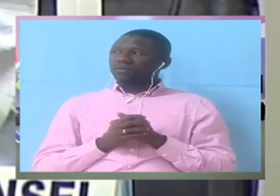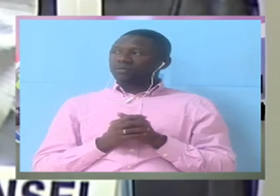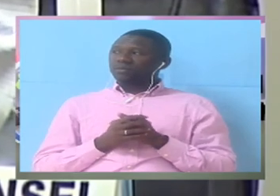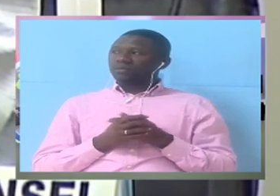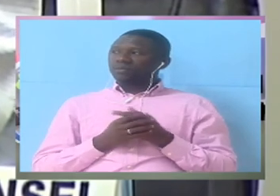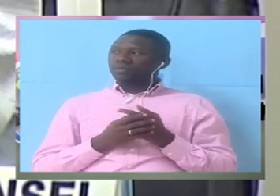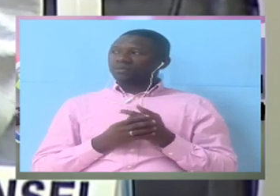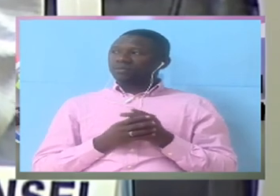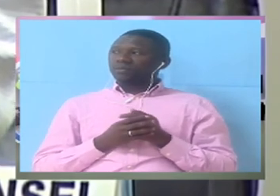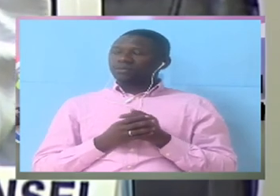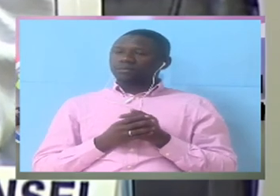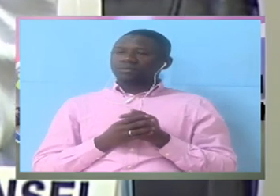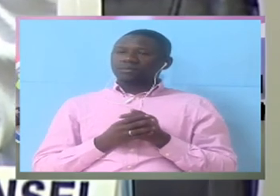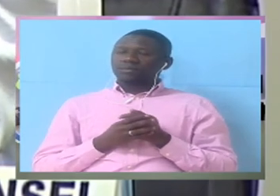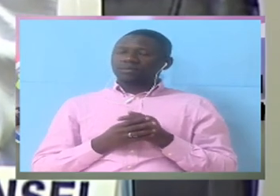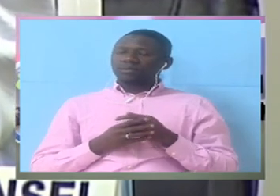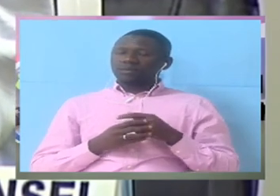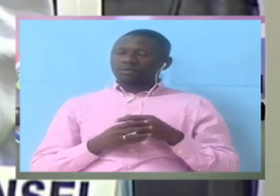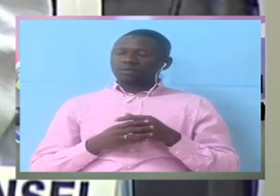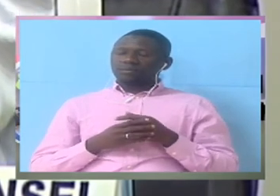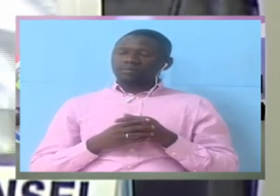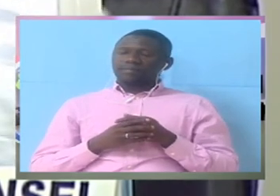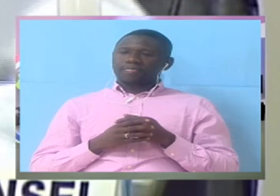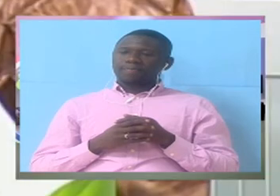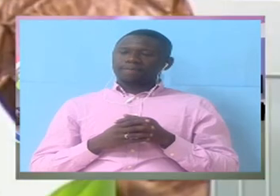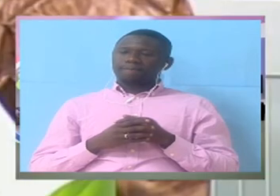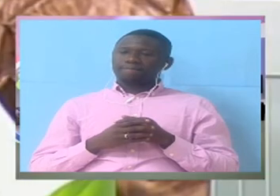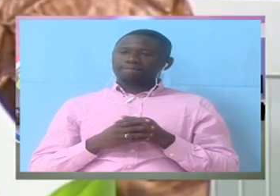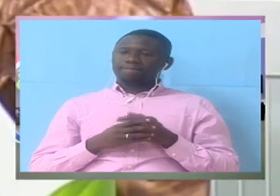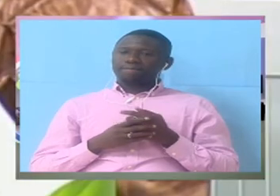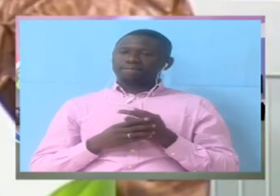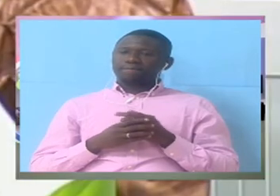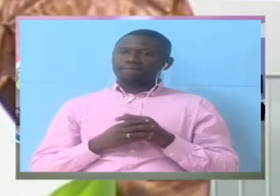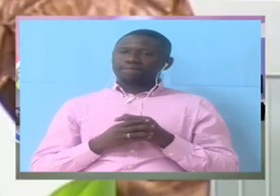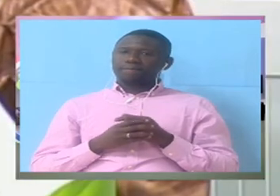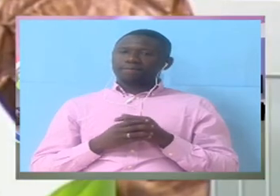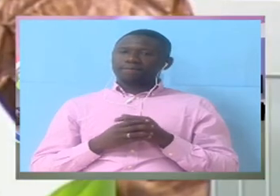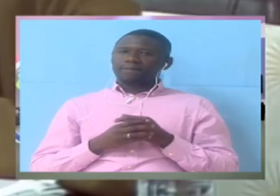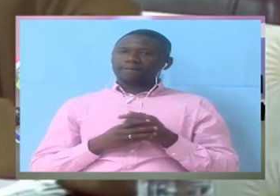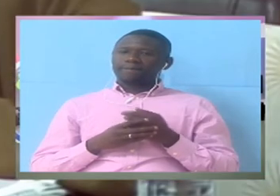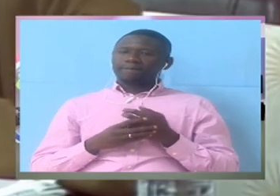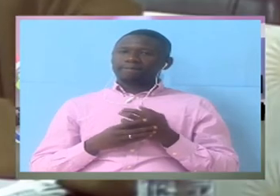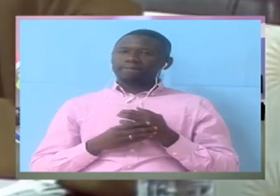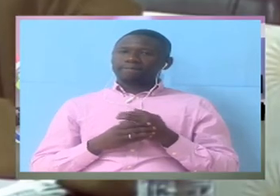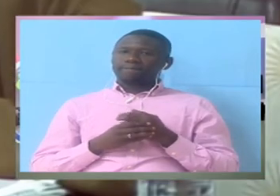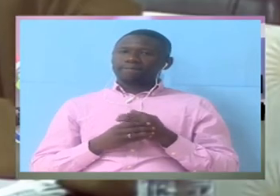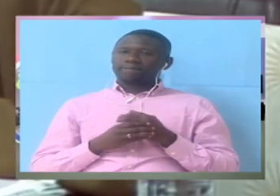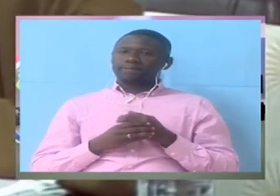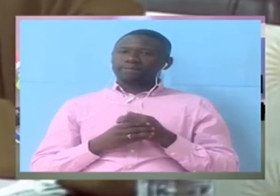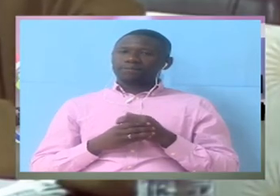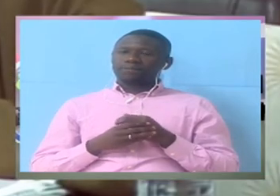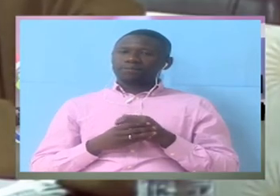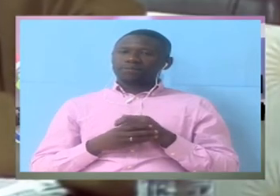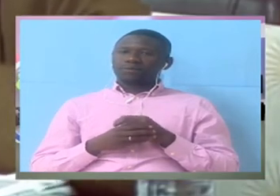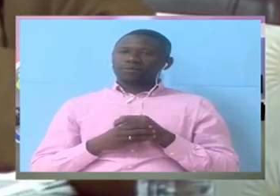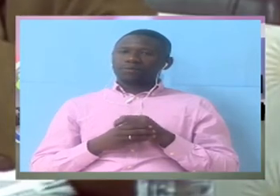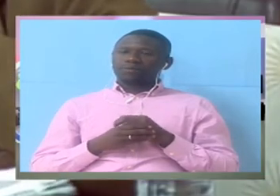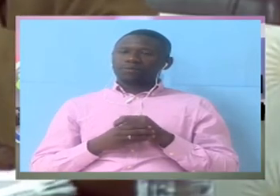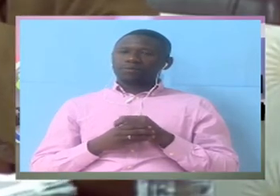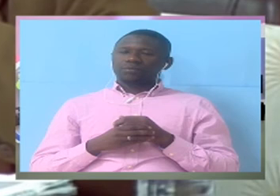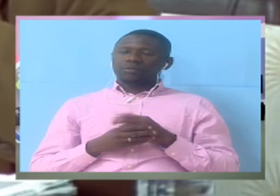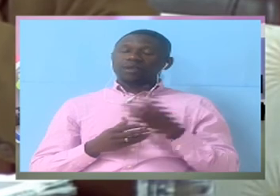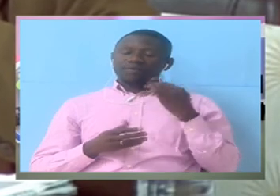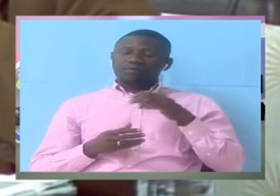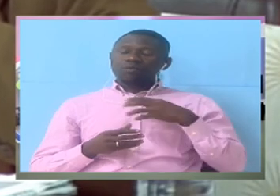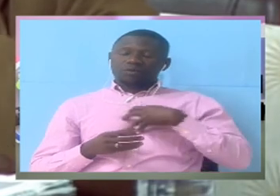the basket of speculation. Thank you. Absolutely. I think we know what really happened at some point. I wanted